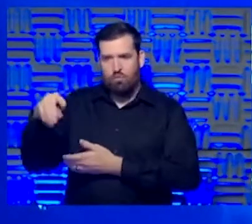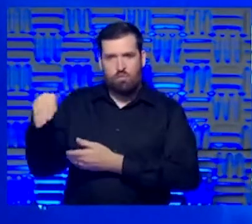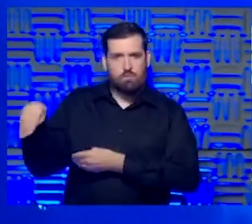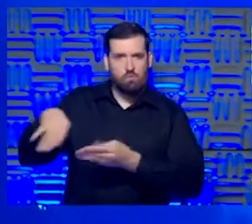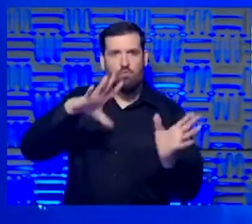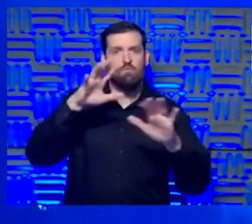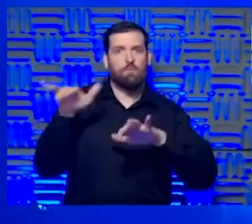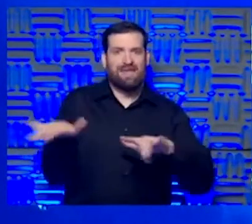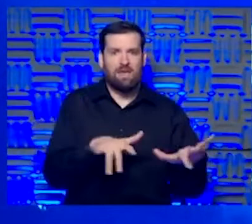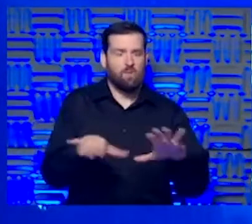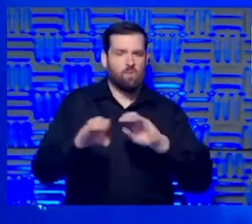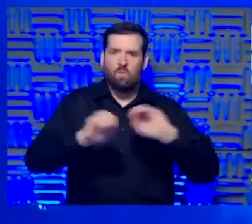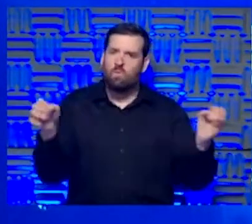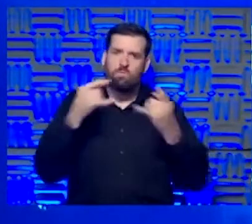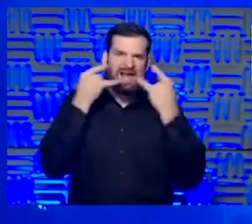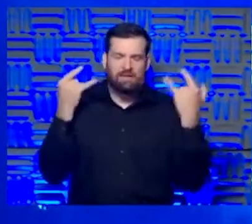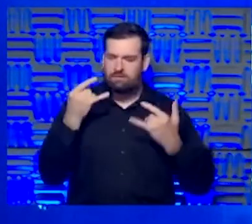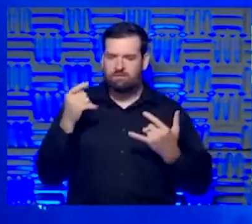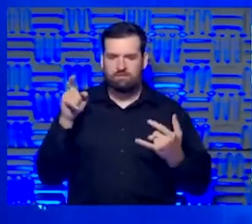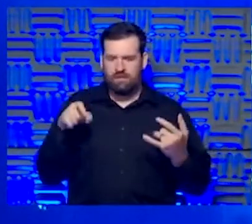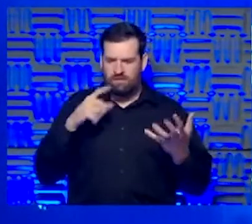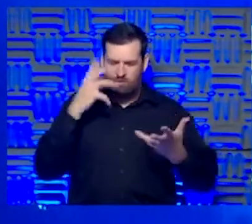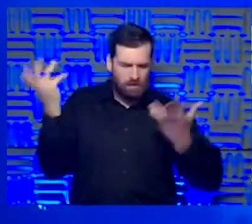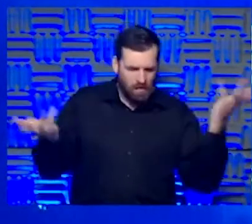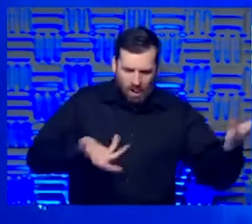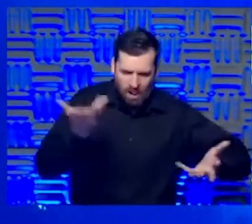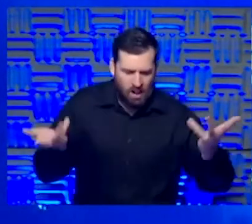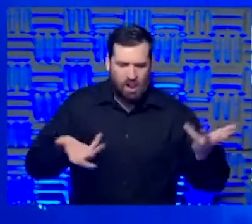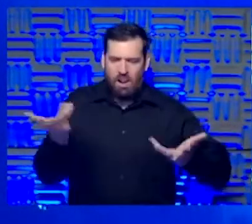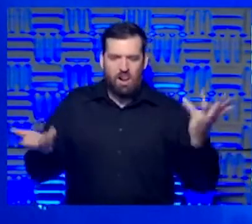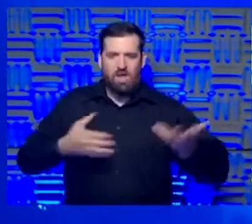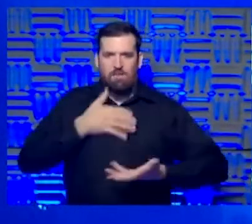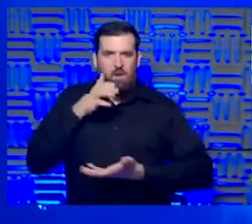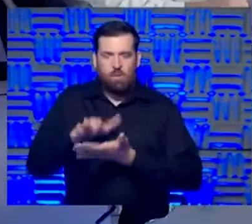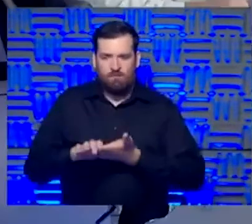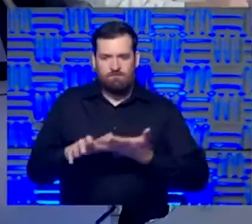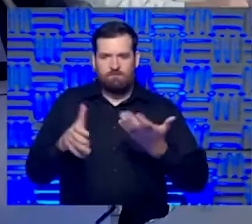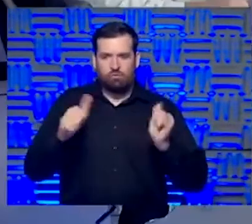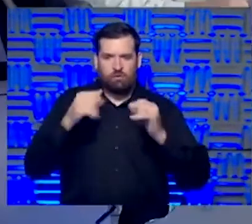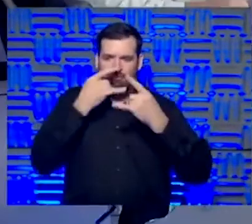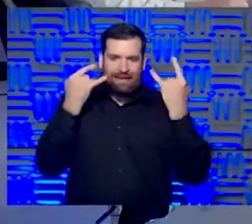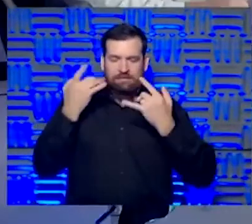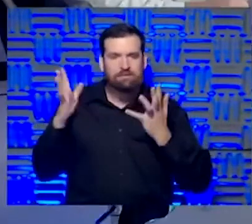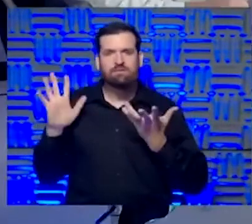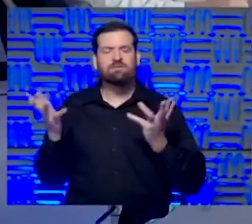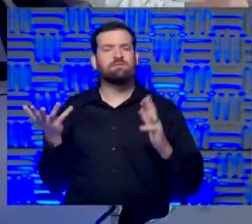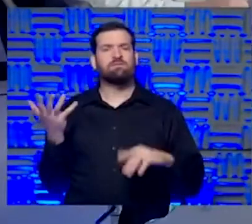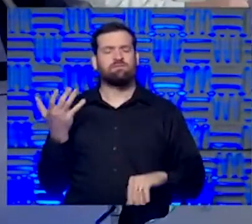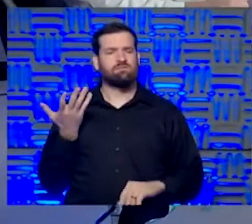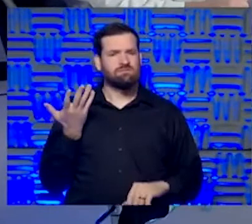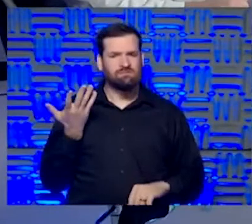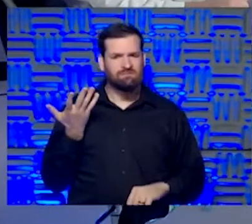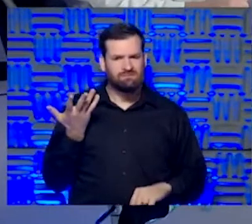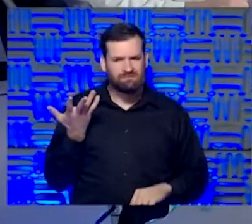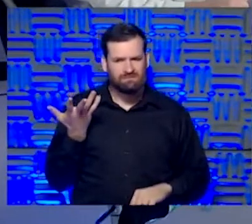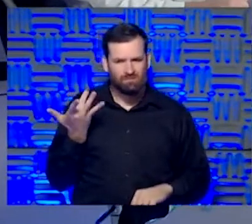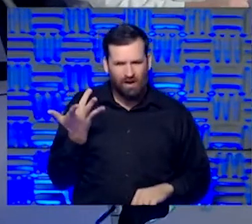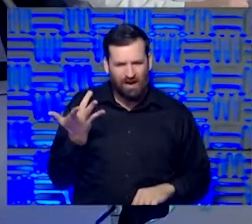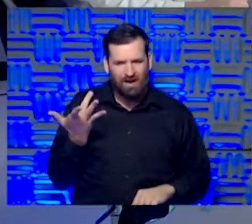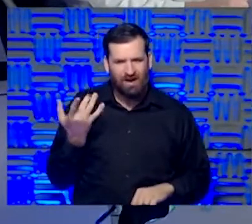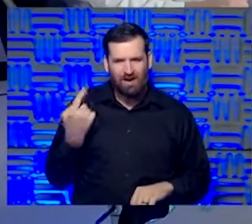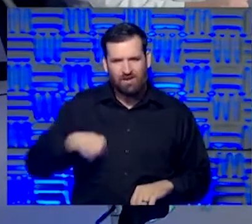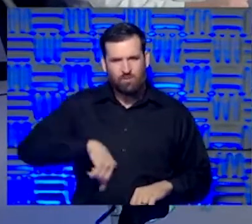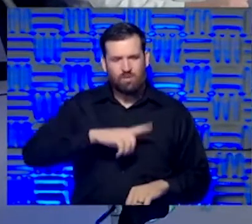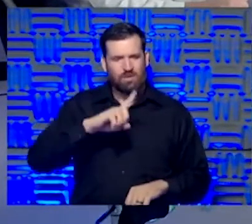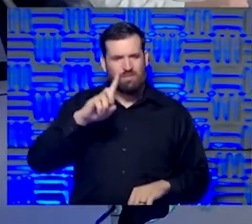mask, and we had to try and find something, scurry around, and my wife did to get masks. Why do we think that companies are